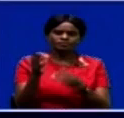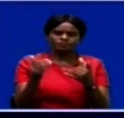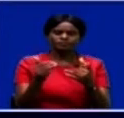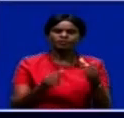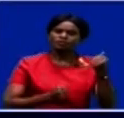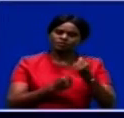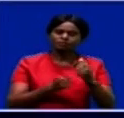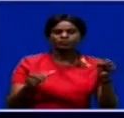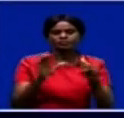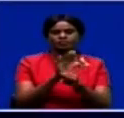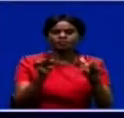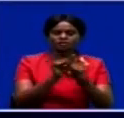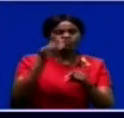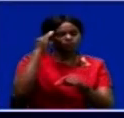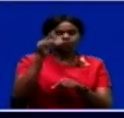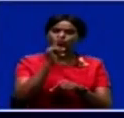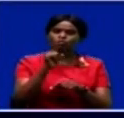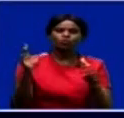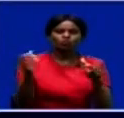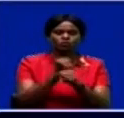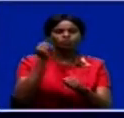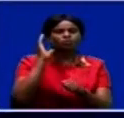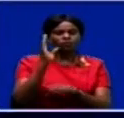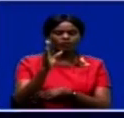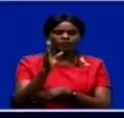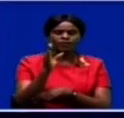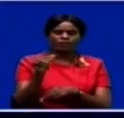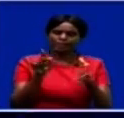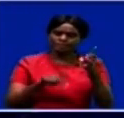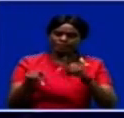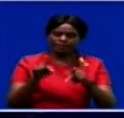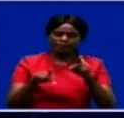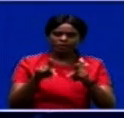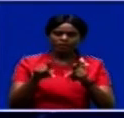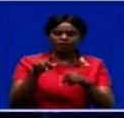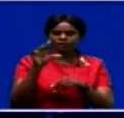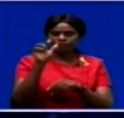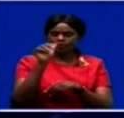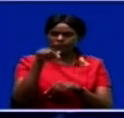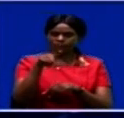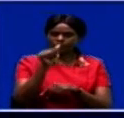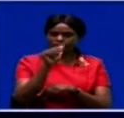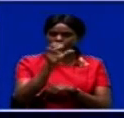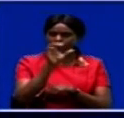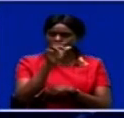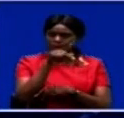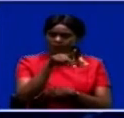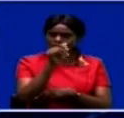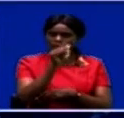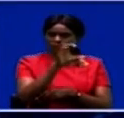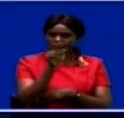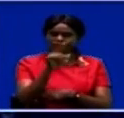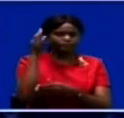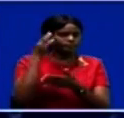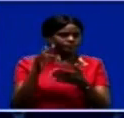getting support and is confident of scooping the seat. And People's Alliance for Change, PAC Secretary General